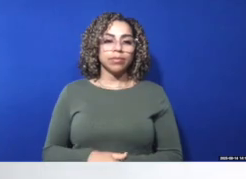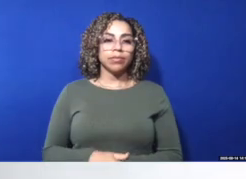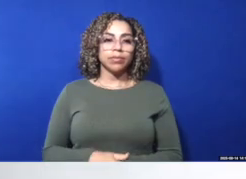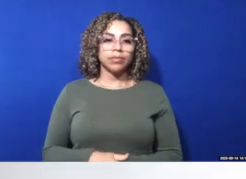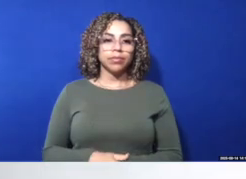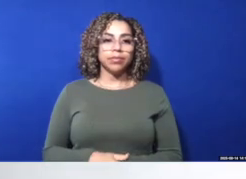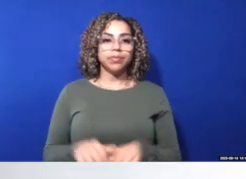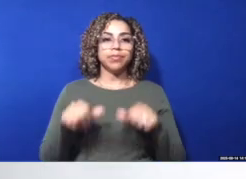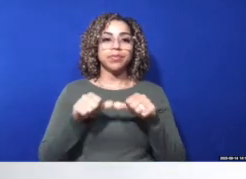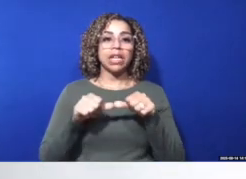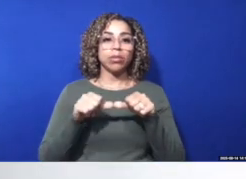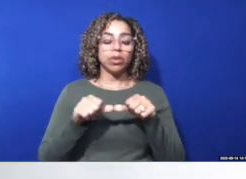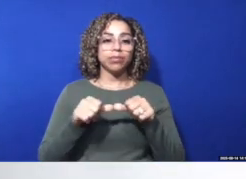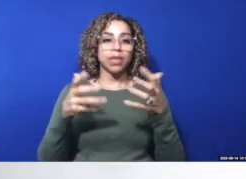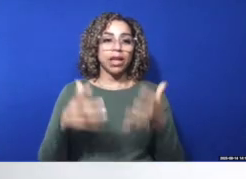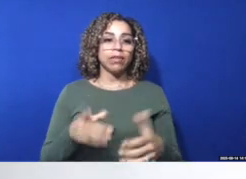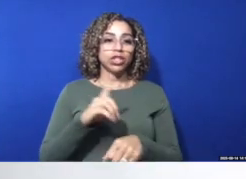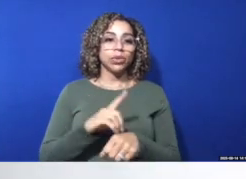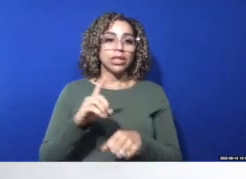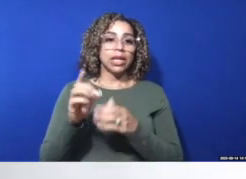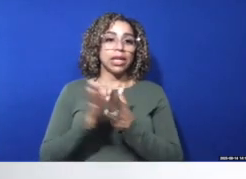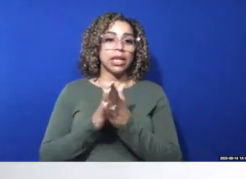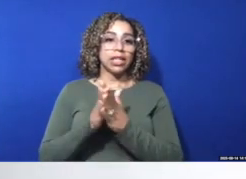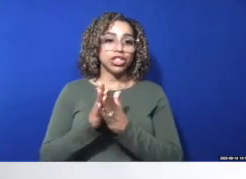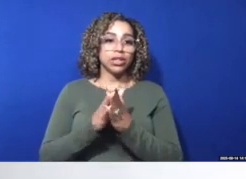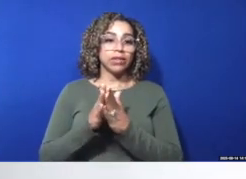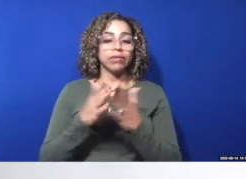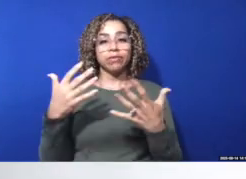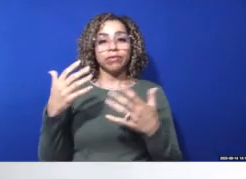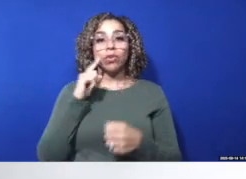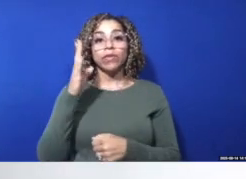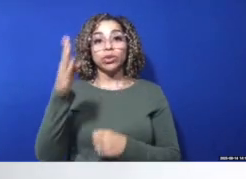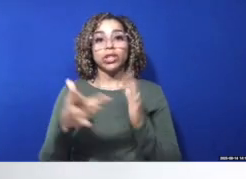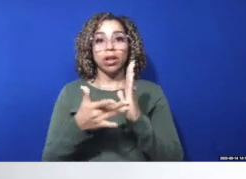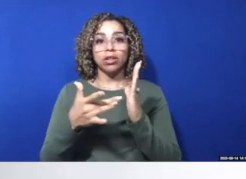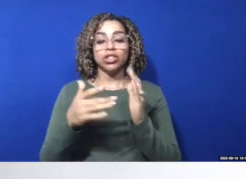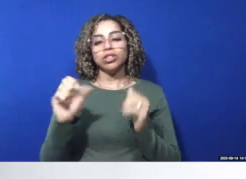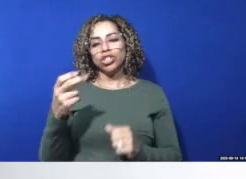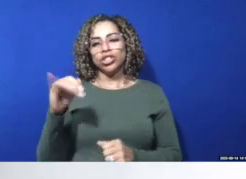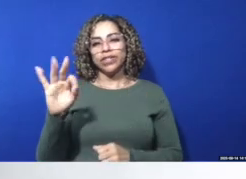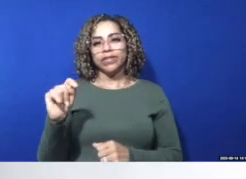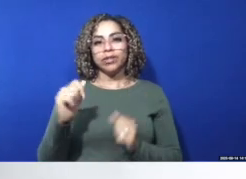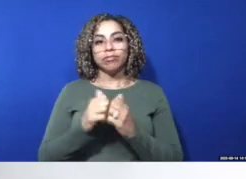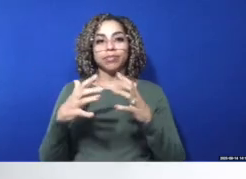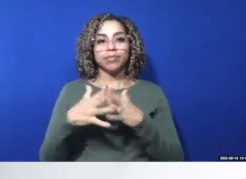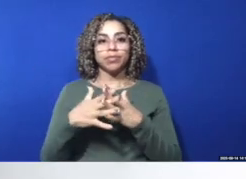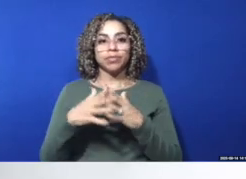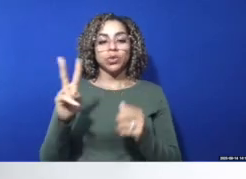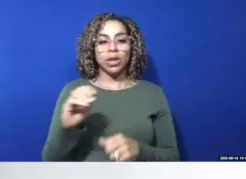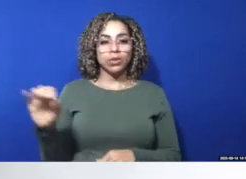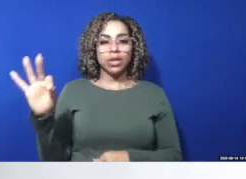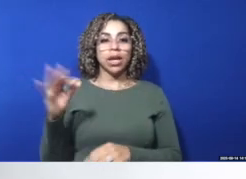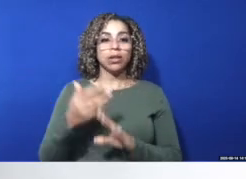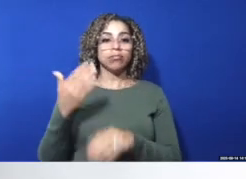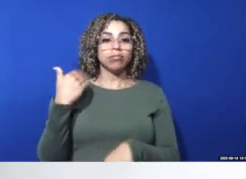Sustainable Heavy-Duty Initiatives for Future Technology, or SHIFT, was established in 2009, originally called the Advanced Technology Demonstration and